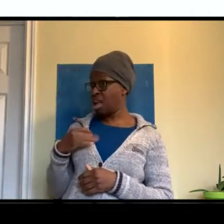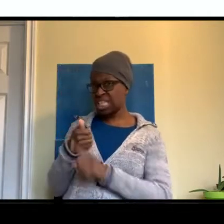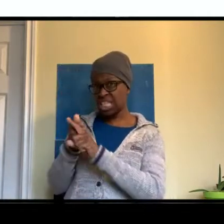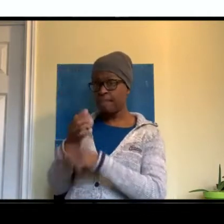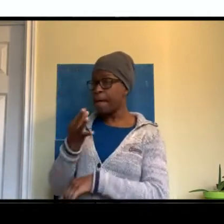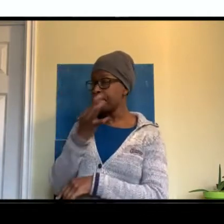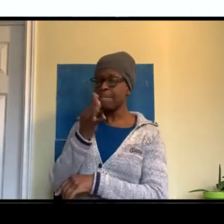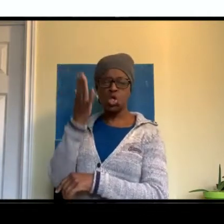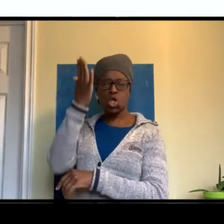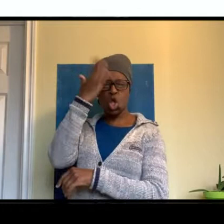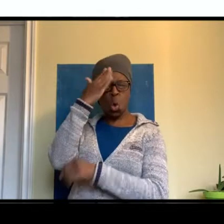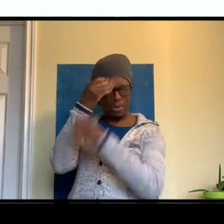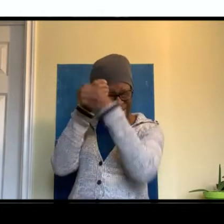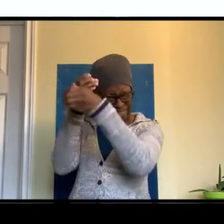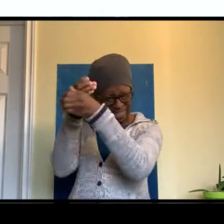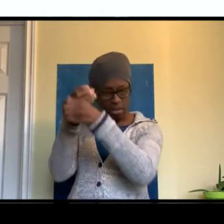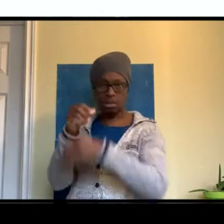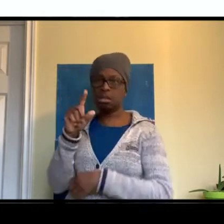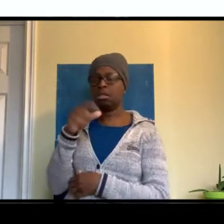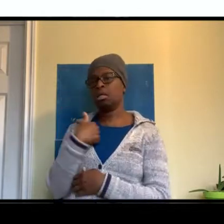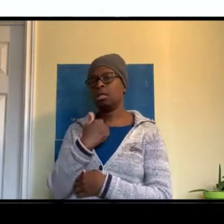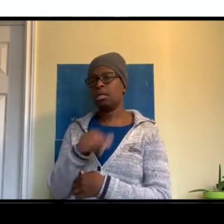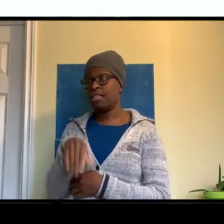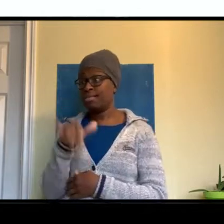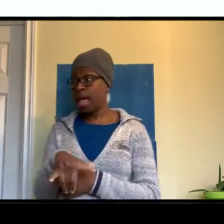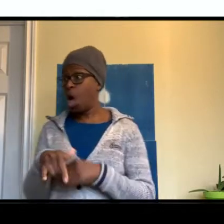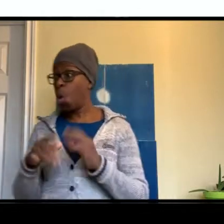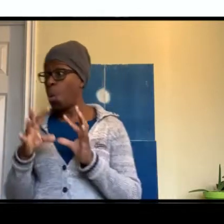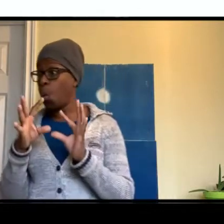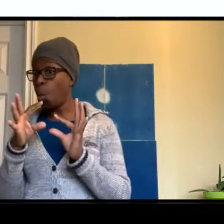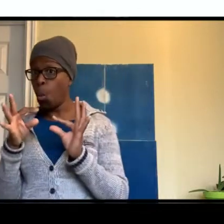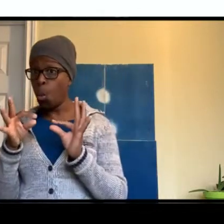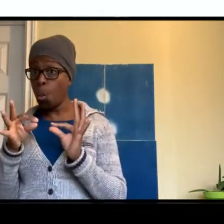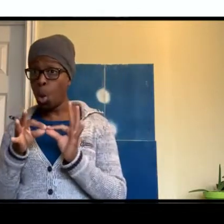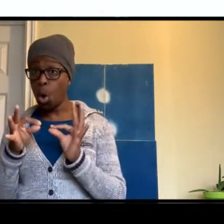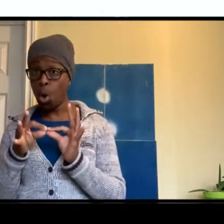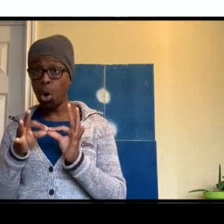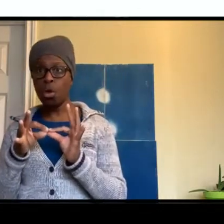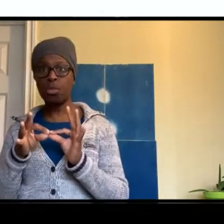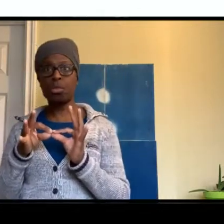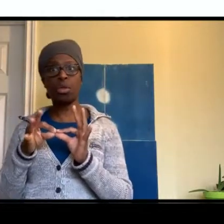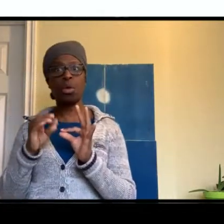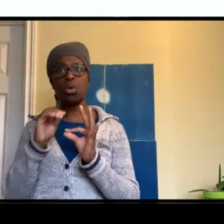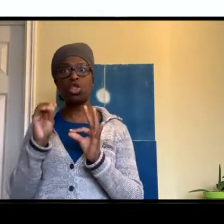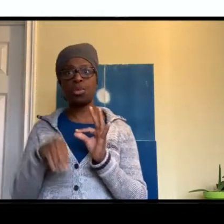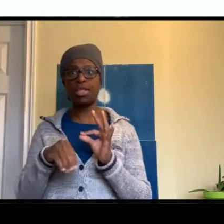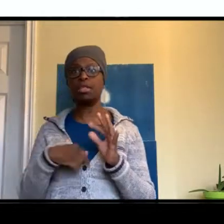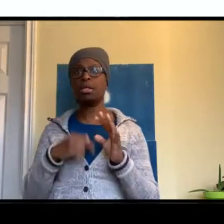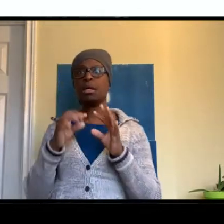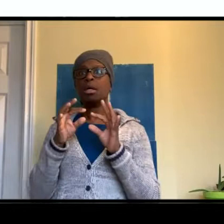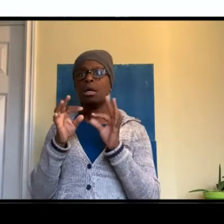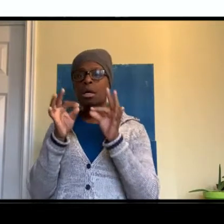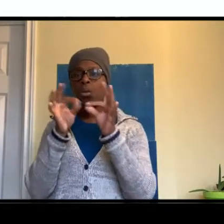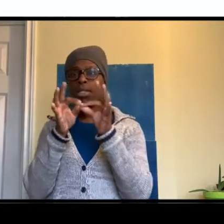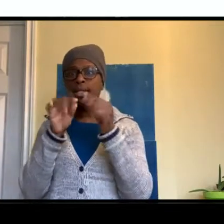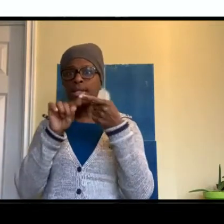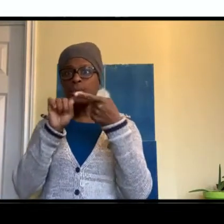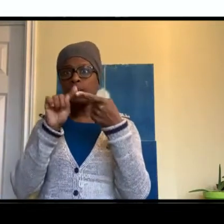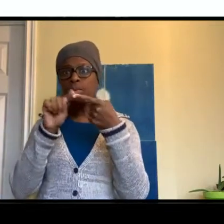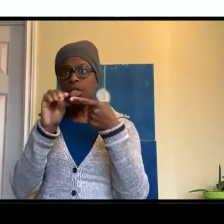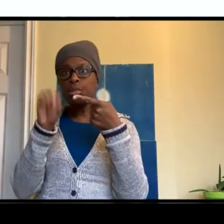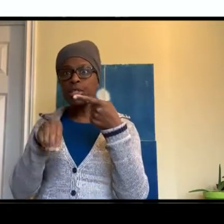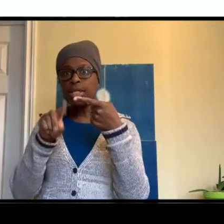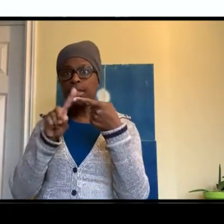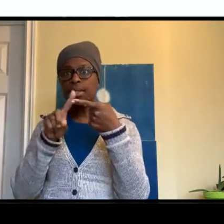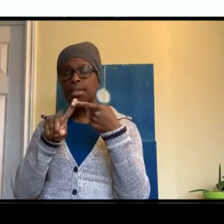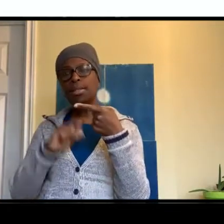25. Public access and engagement is 25. And the organizational standing and budget is out of